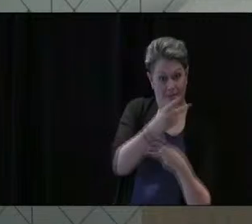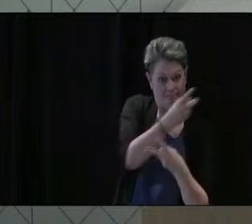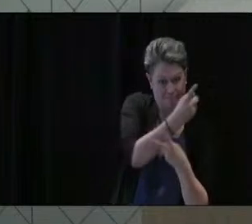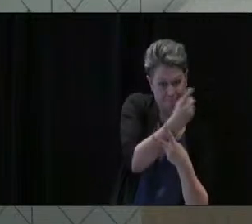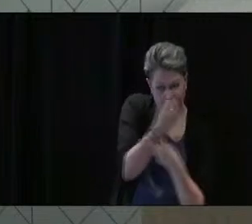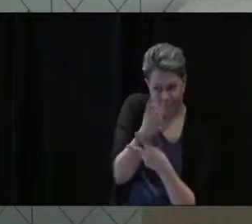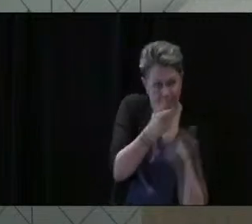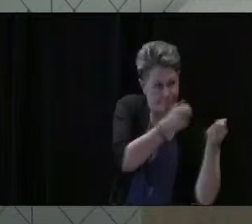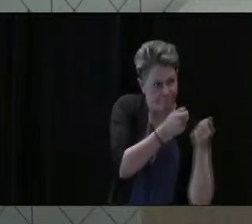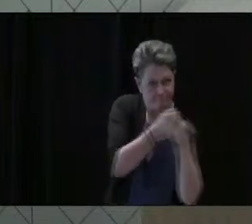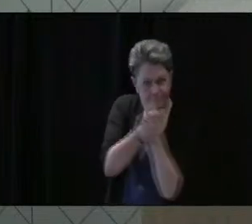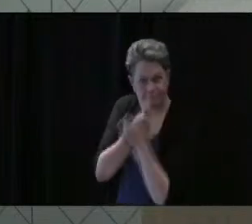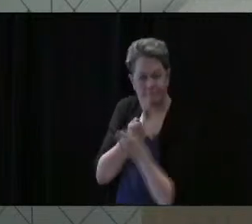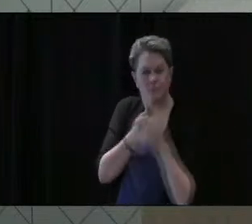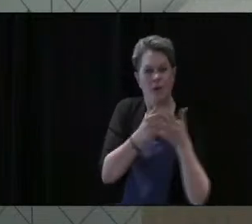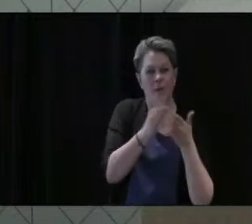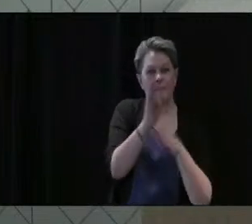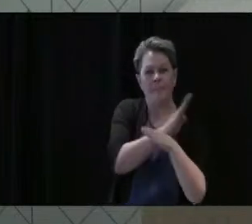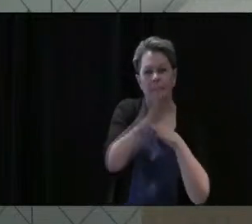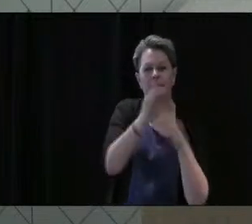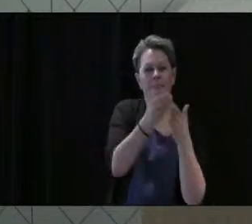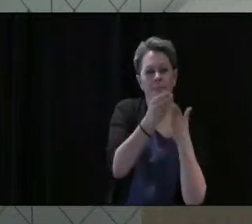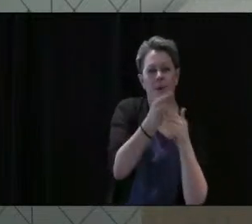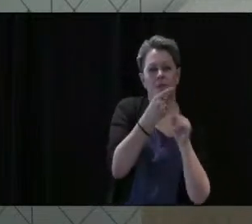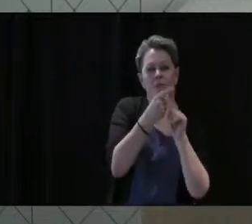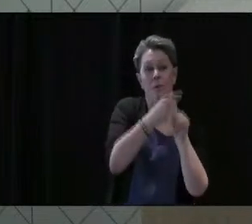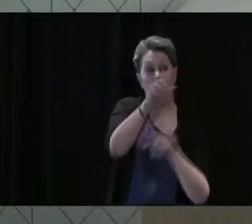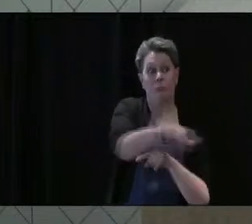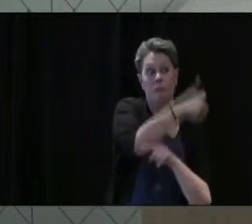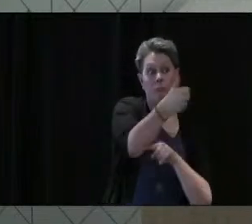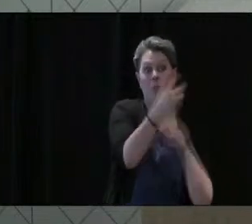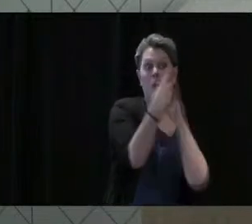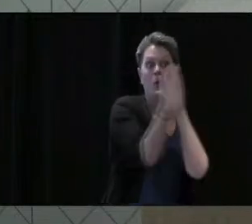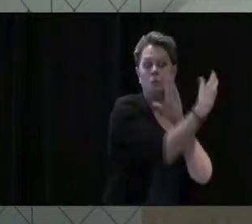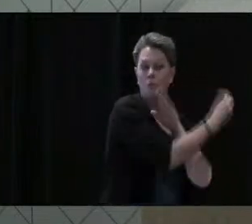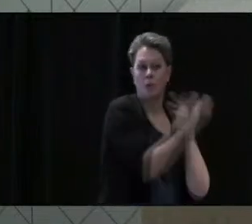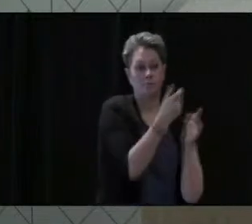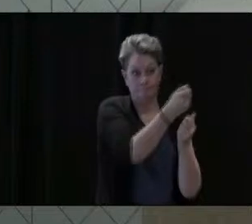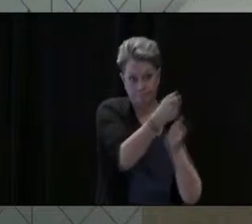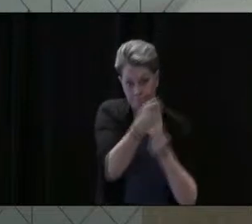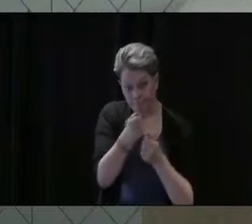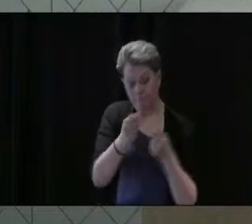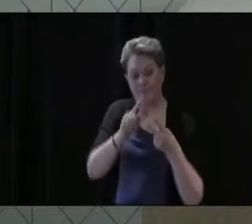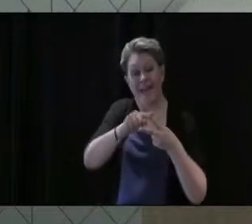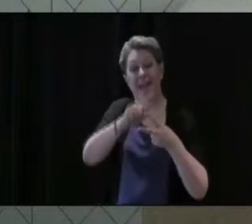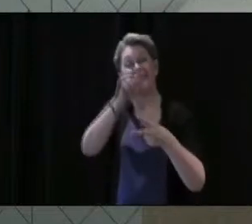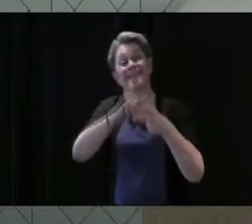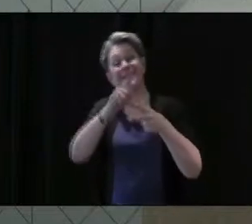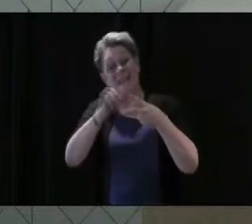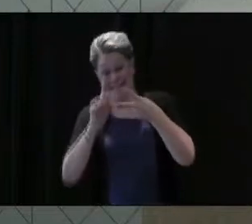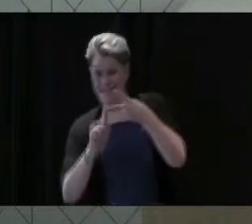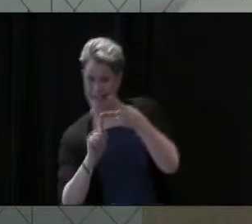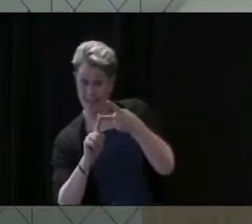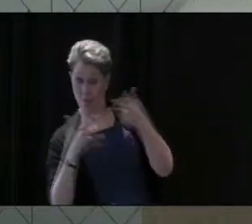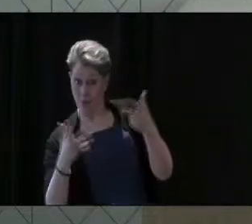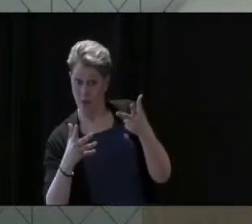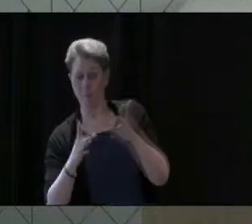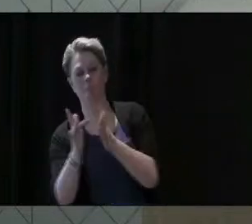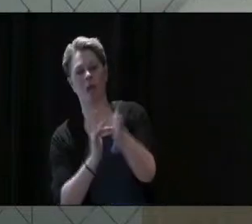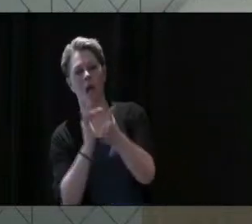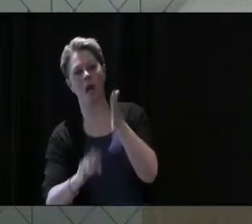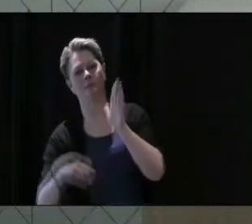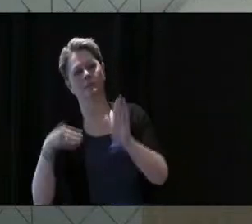of green economy capital from outside the province, but also really, really importantly, to begin to pay down the crushing debt load.